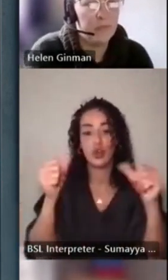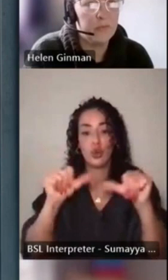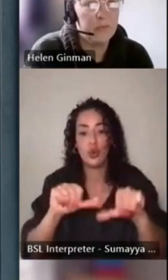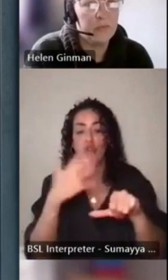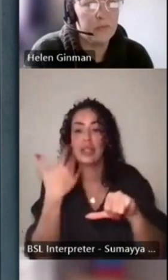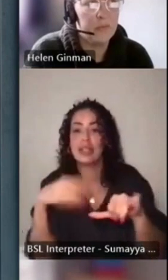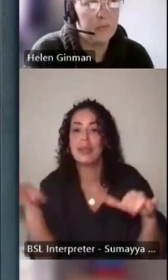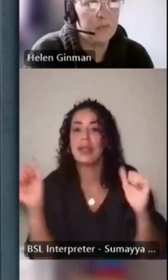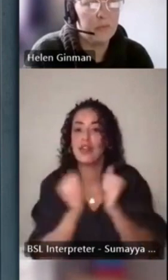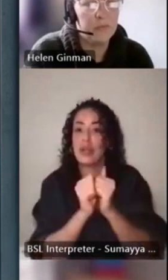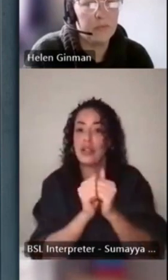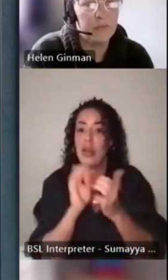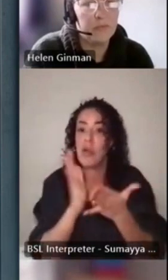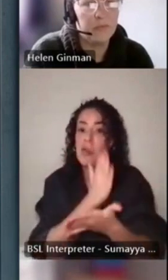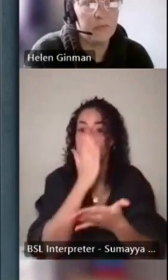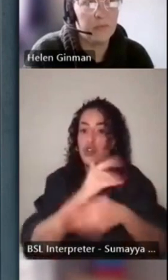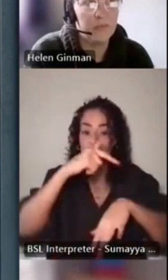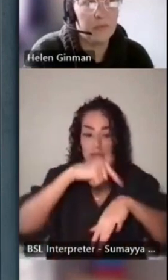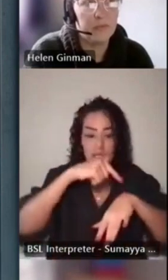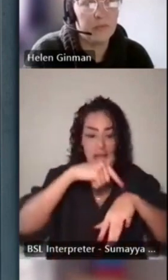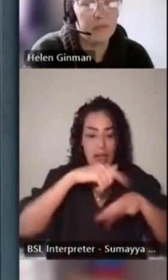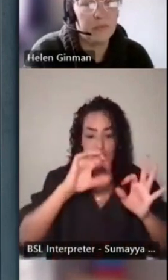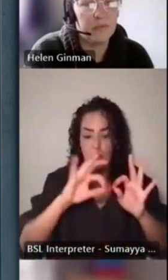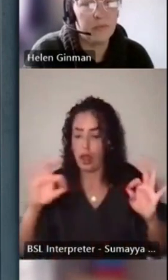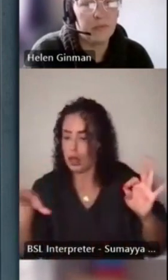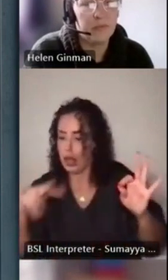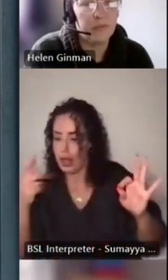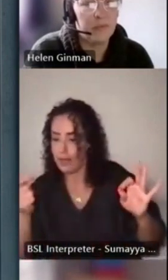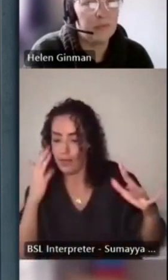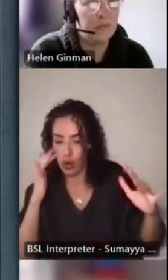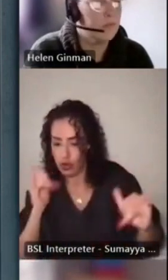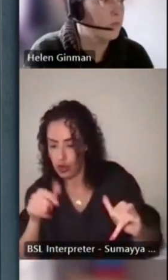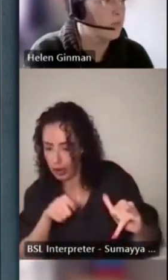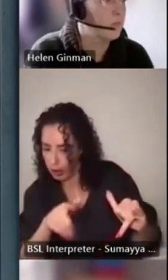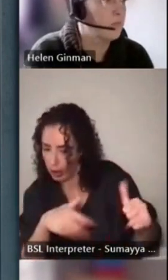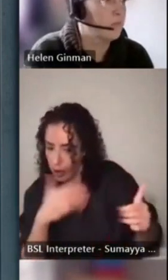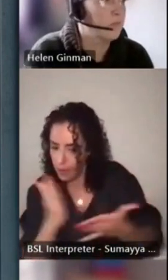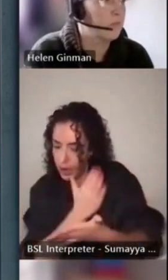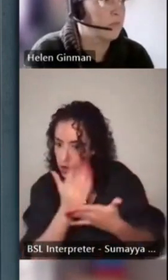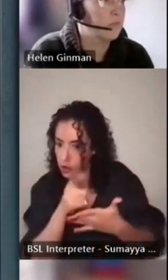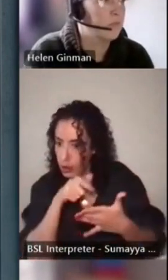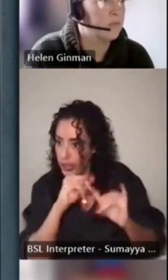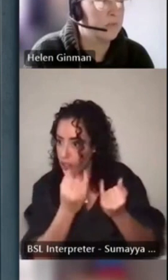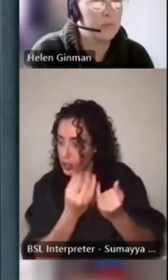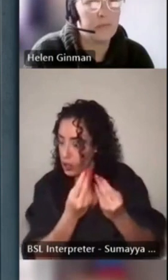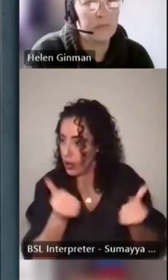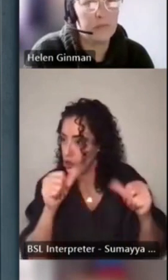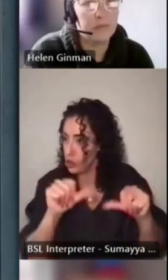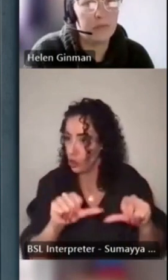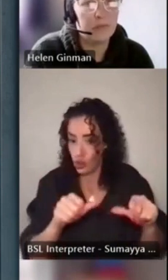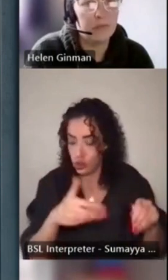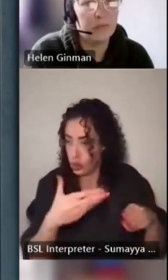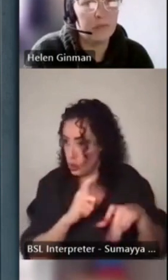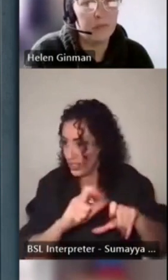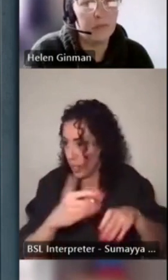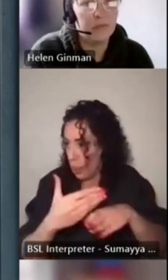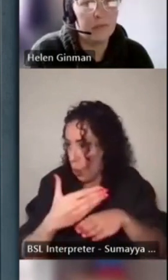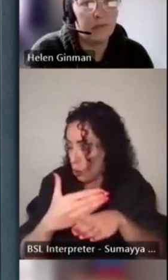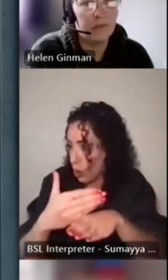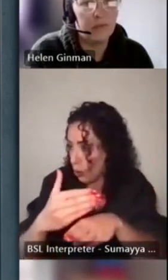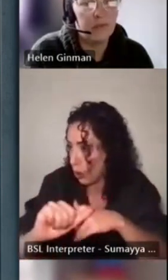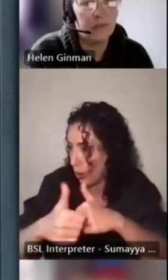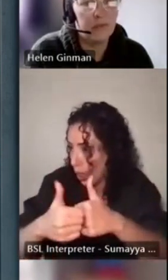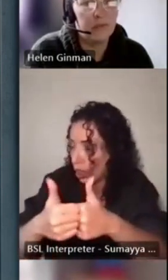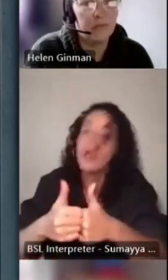establish a timeline for check-ins to make sure that the conflict resolution is effective in the long term. So it might be that you put